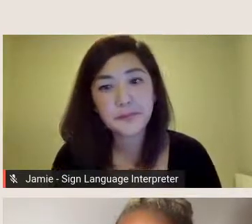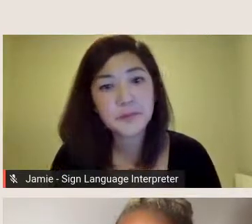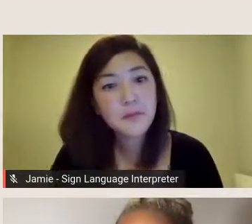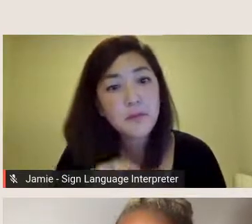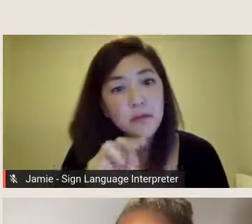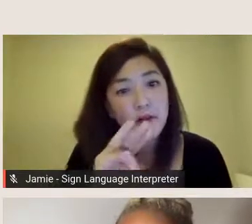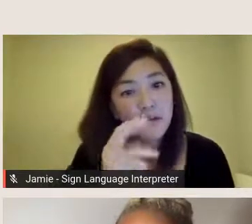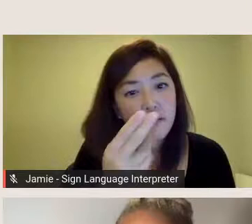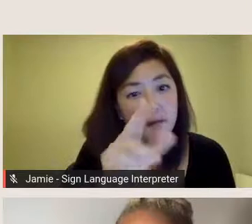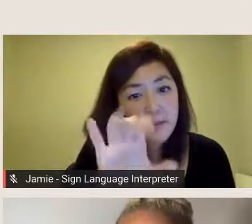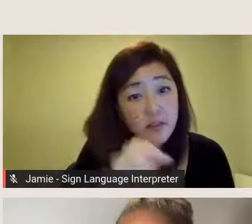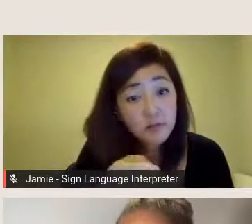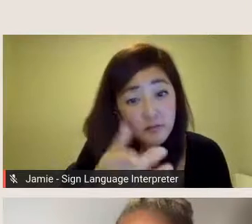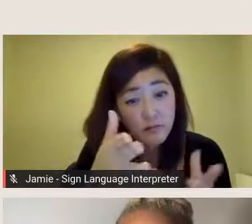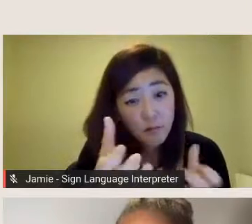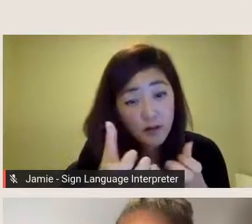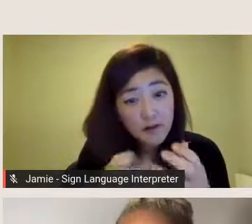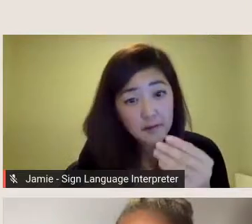Michelle, did you want to add?